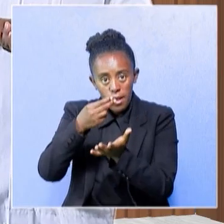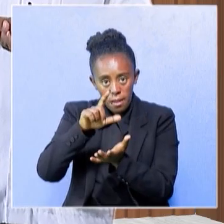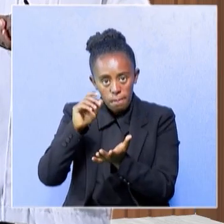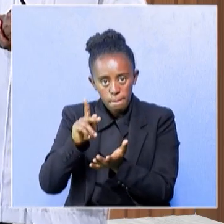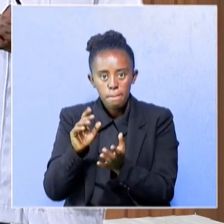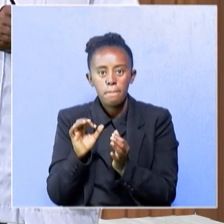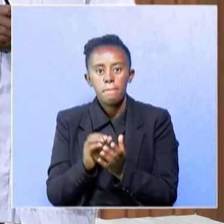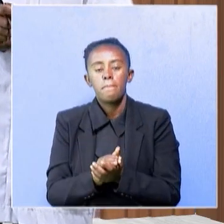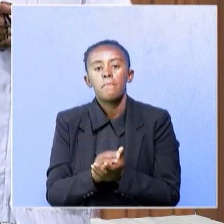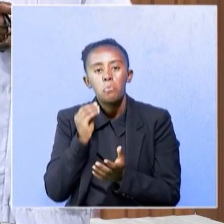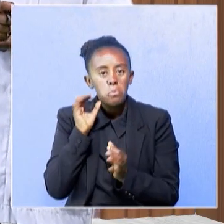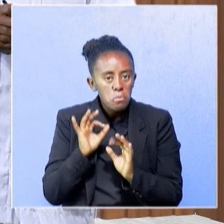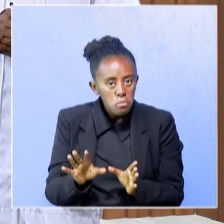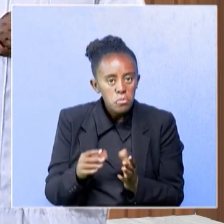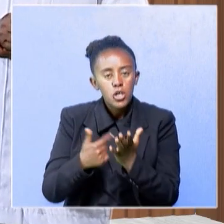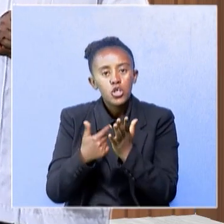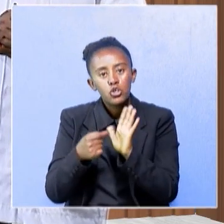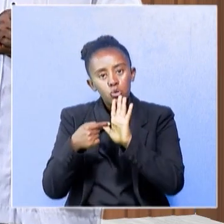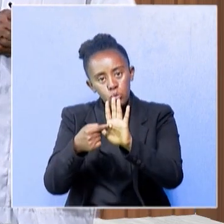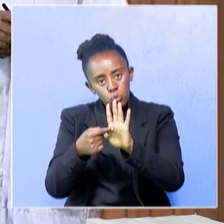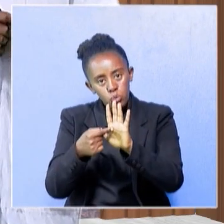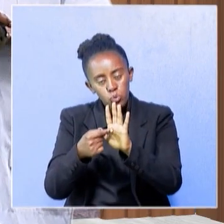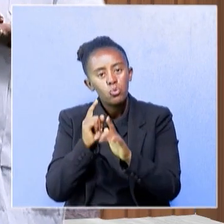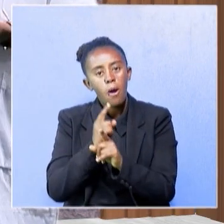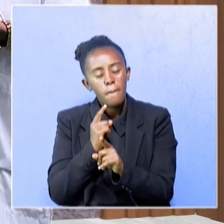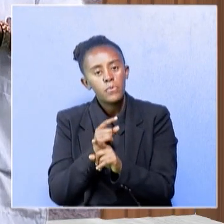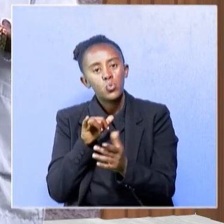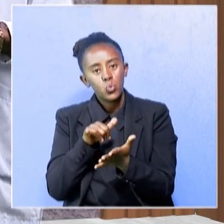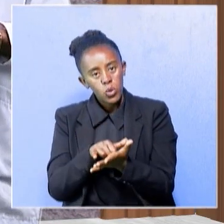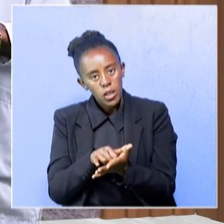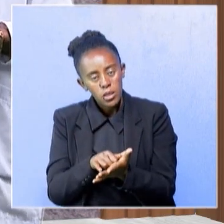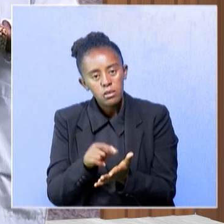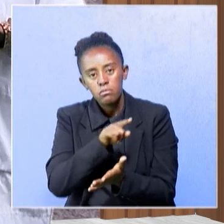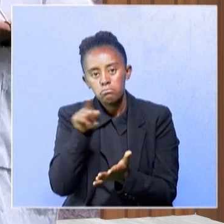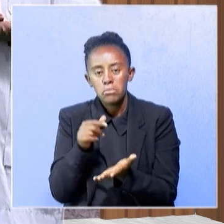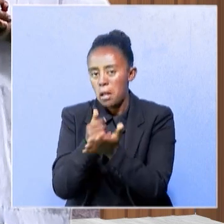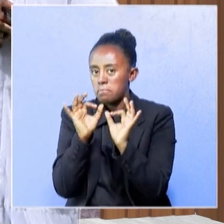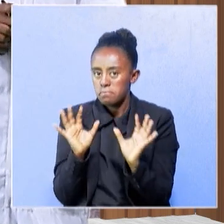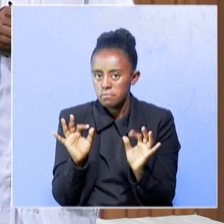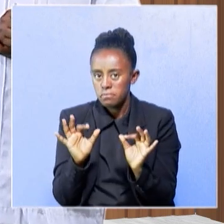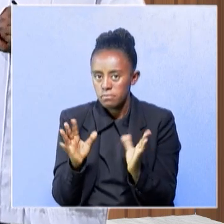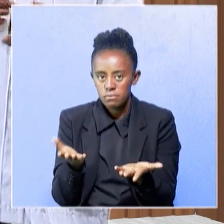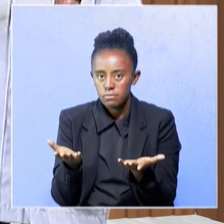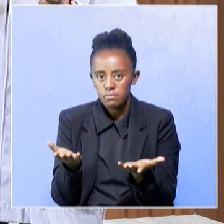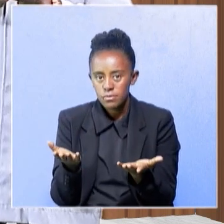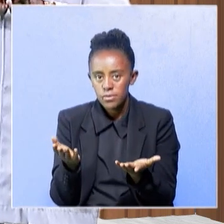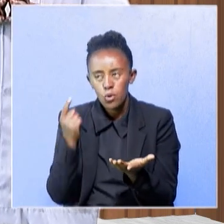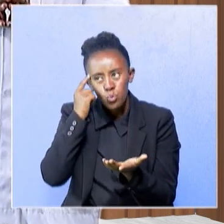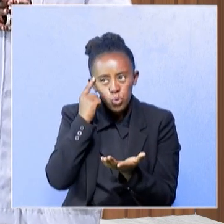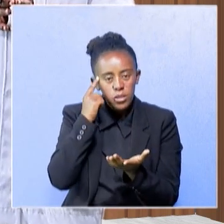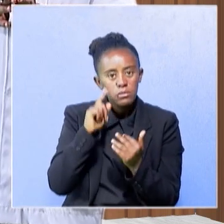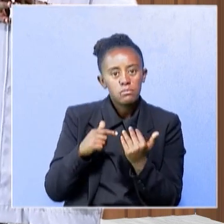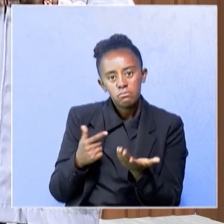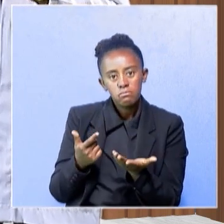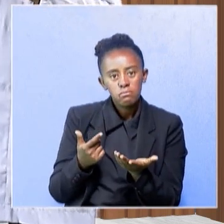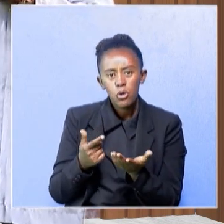home, this shows that I'm sure that they are helpless. There's no one who thinks about them,